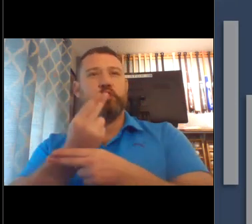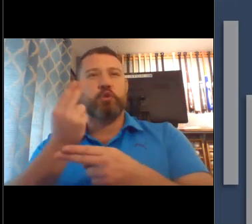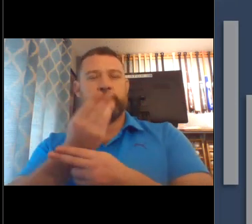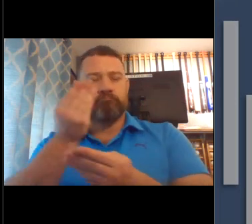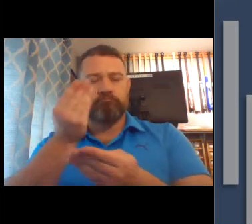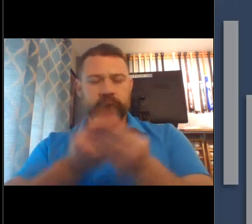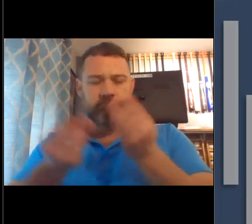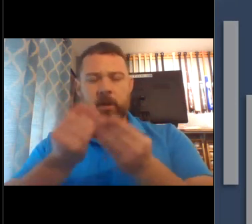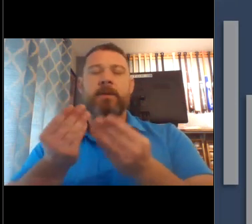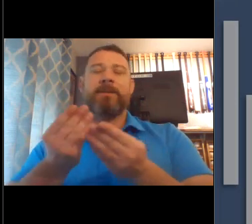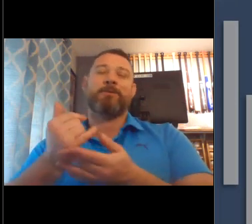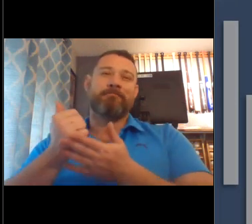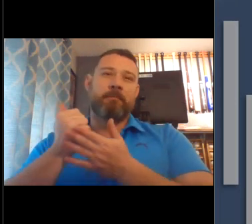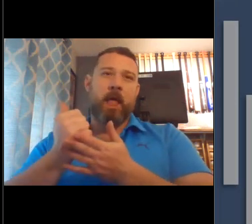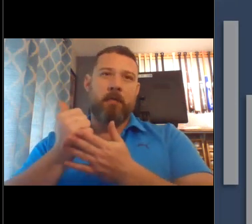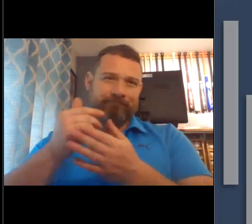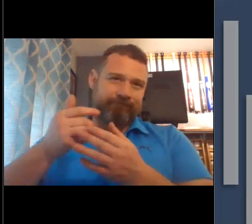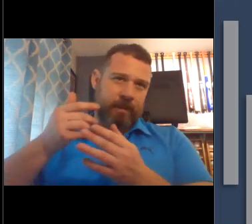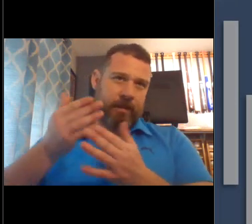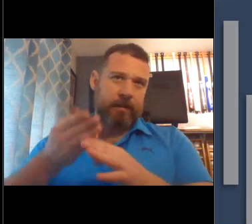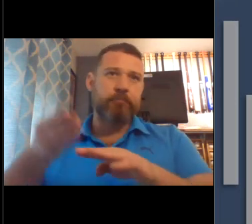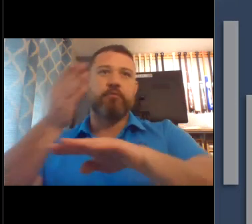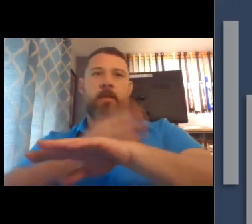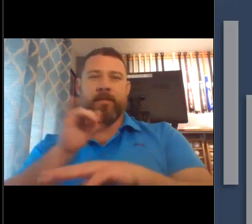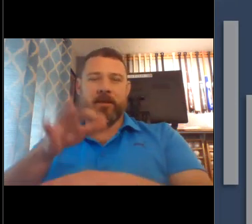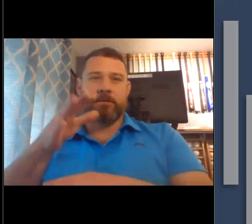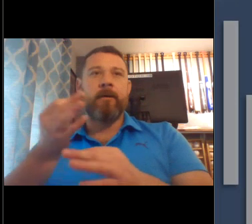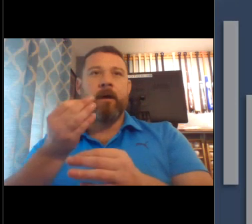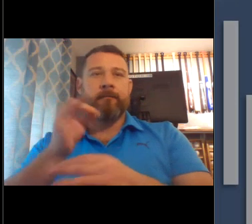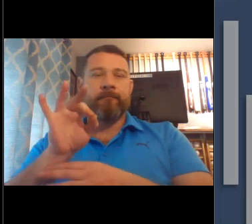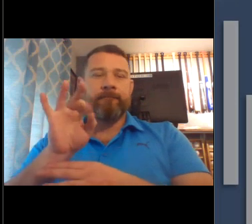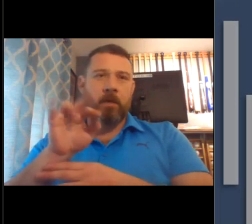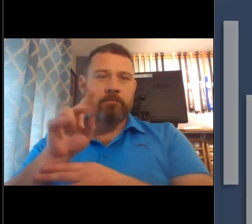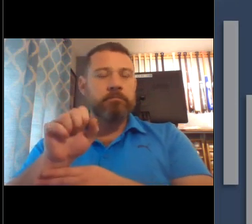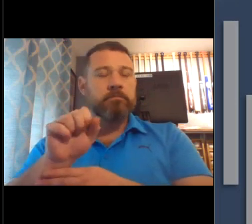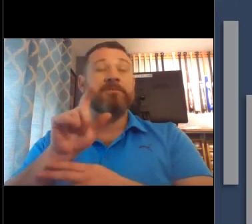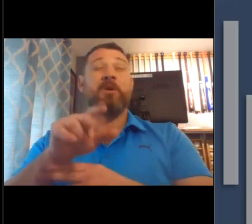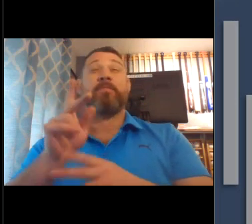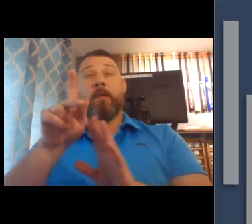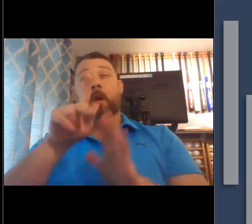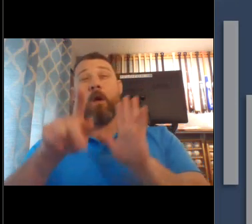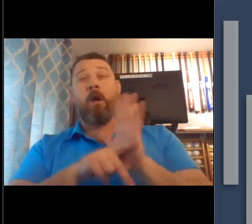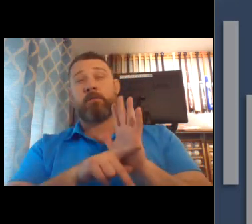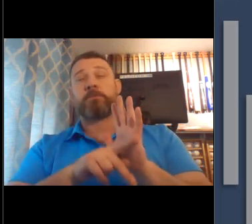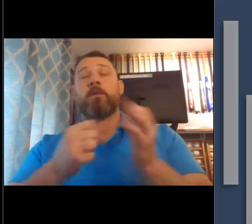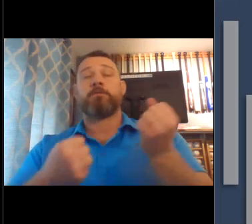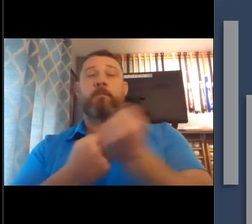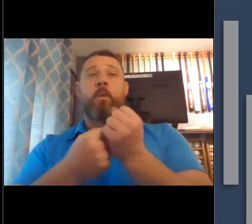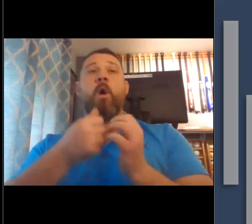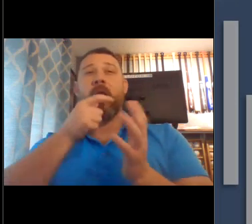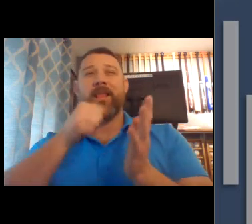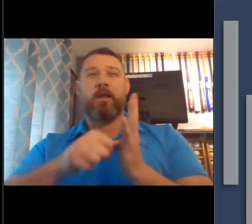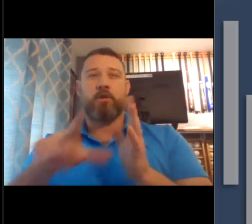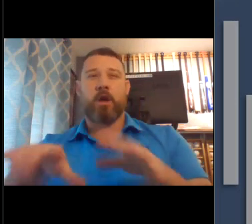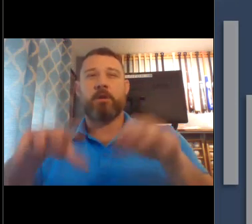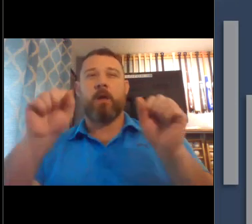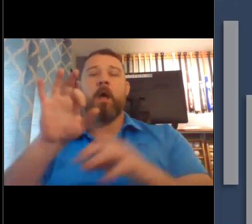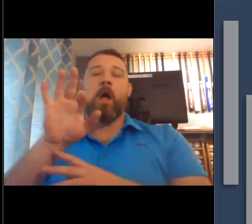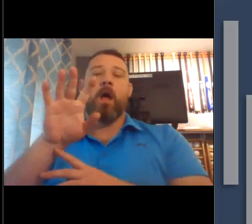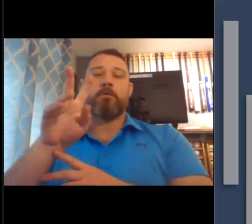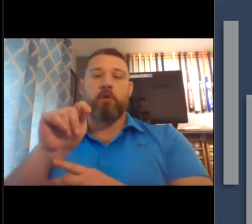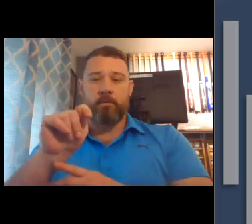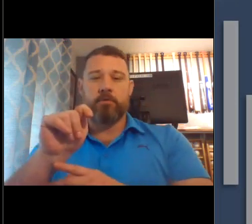these federal funds. To that end, pursuant to the policy on support letters the Commission adopted in October, I've submitted